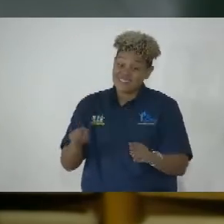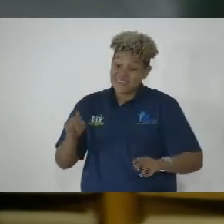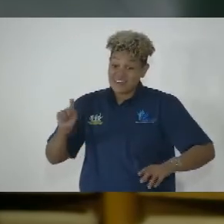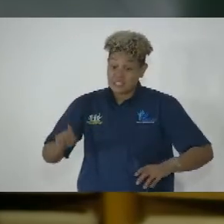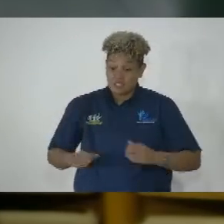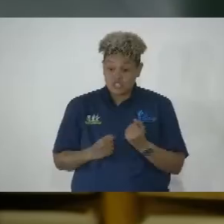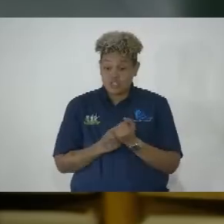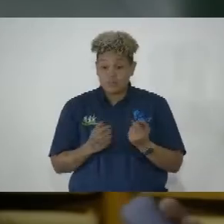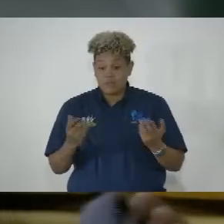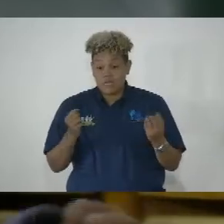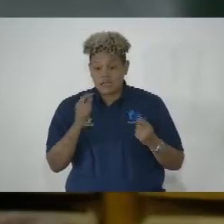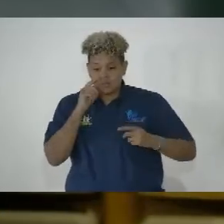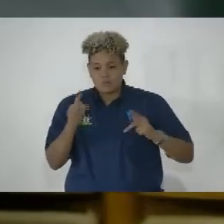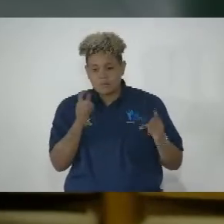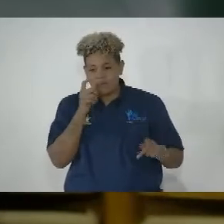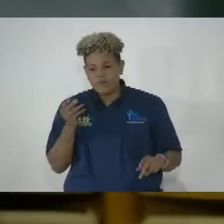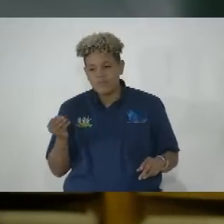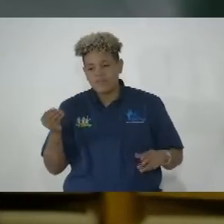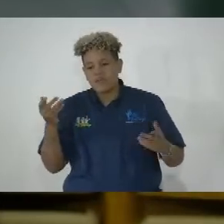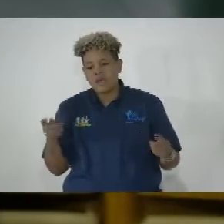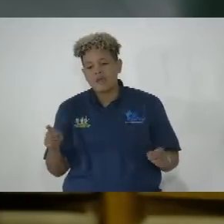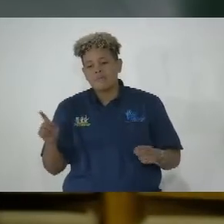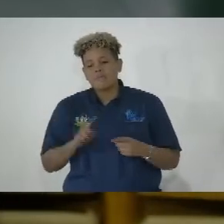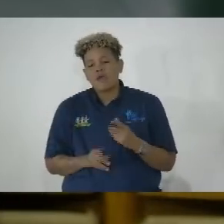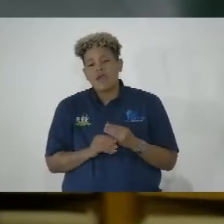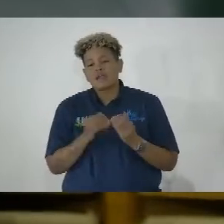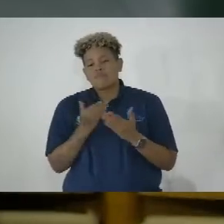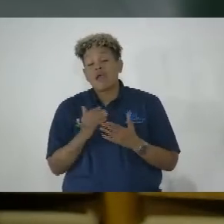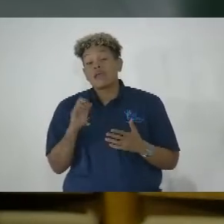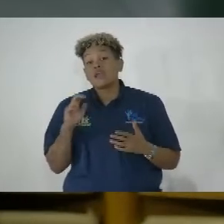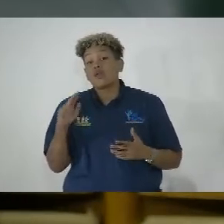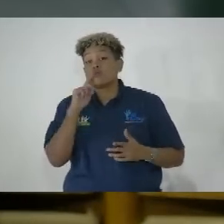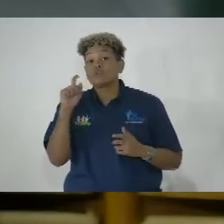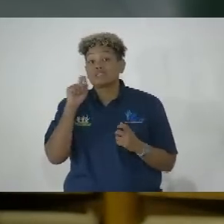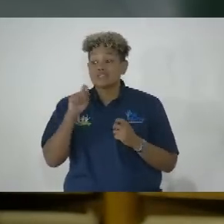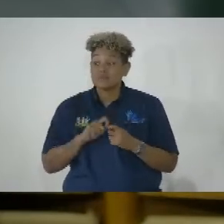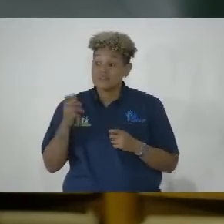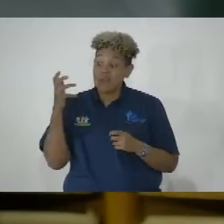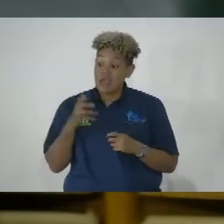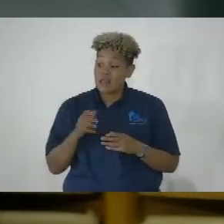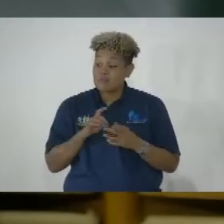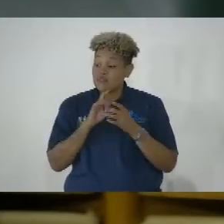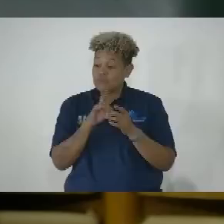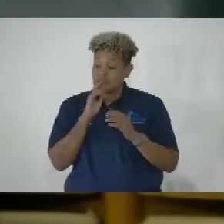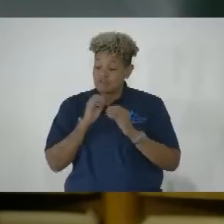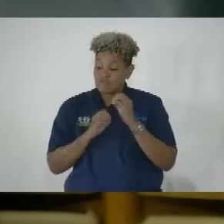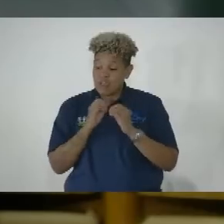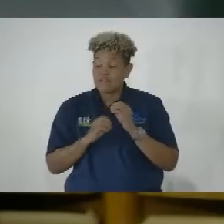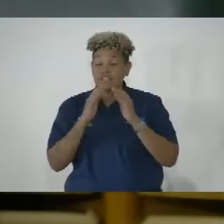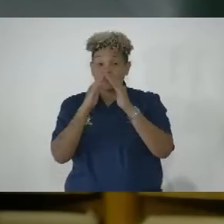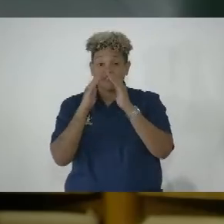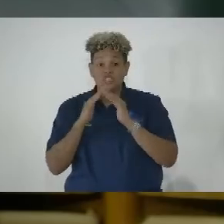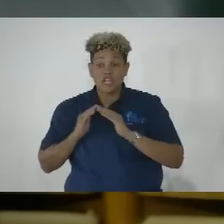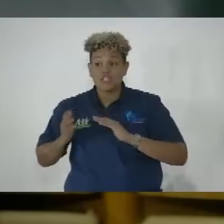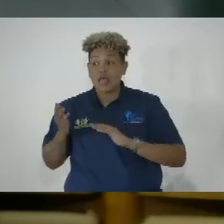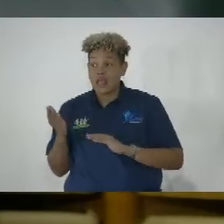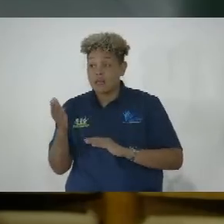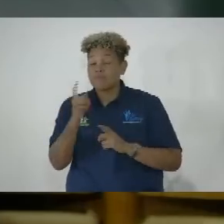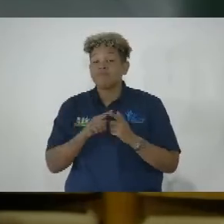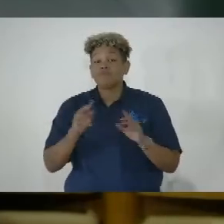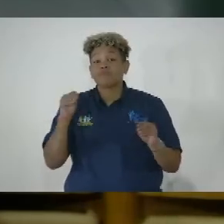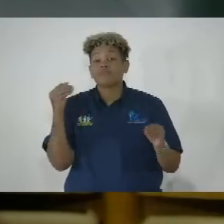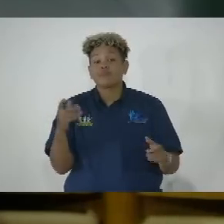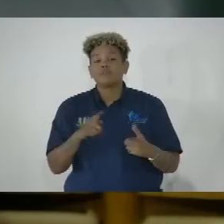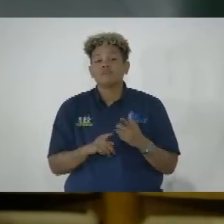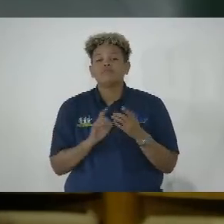support to victims. And in fact, the EU has been particularly helpful in the renovation of the shelters and the provision